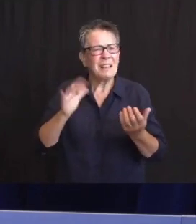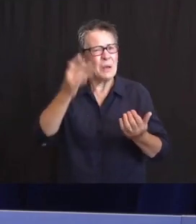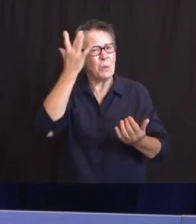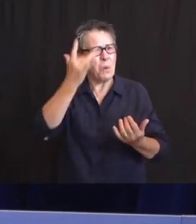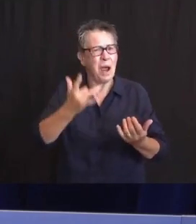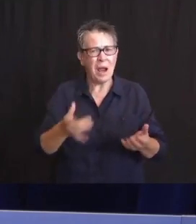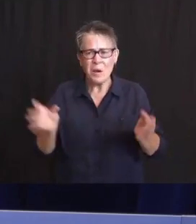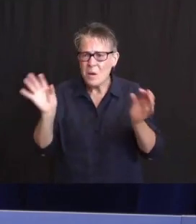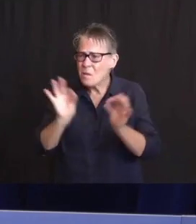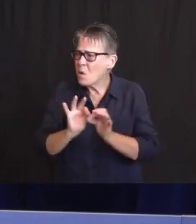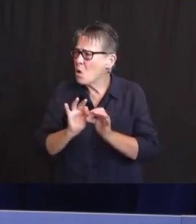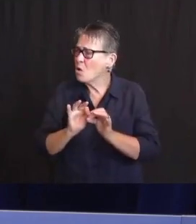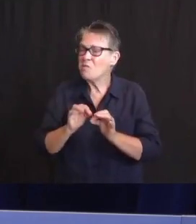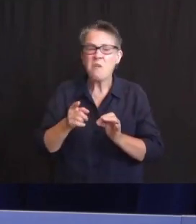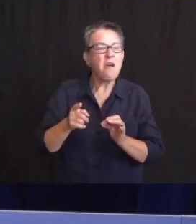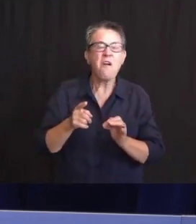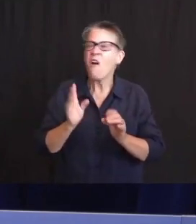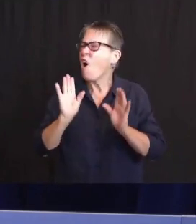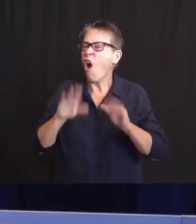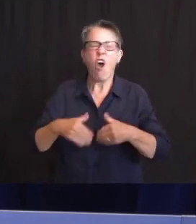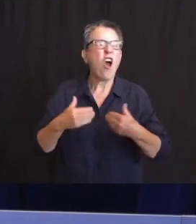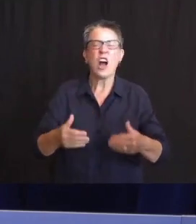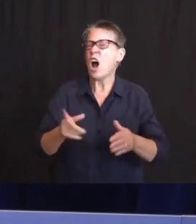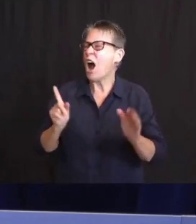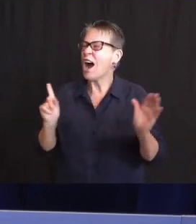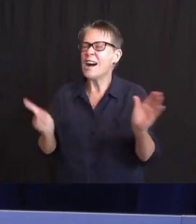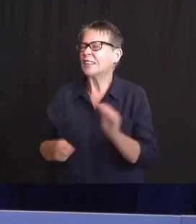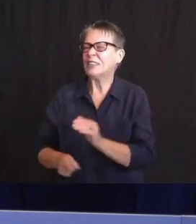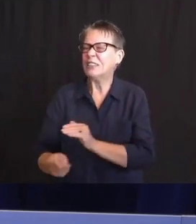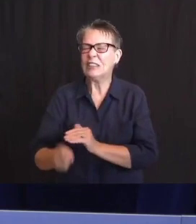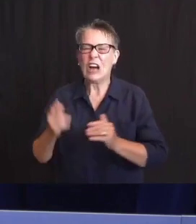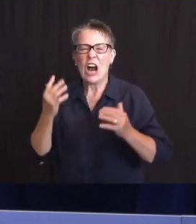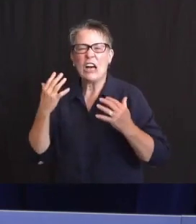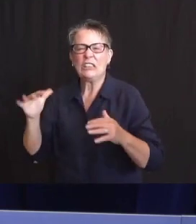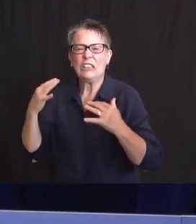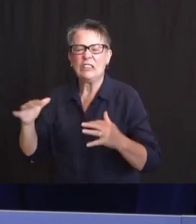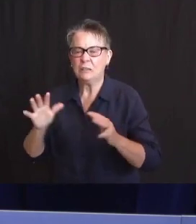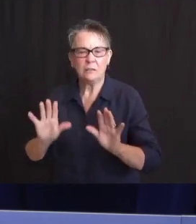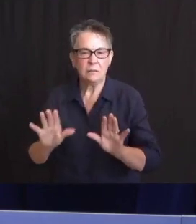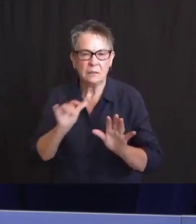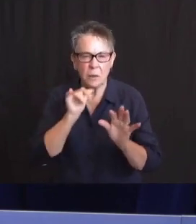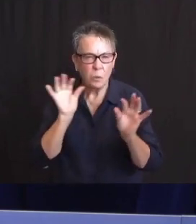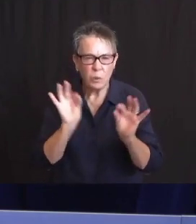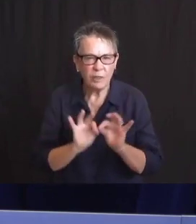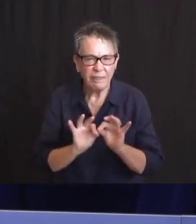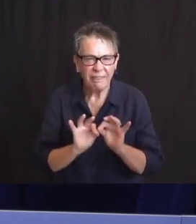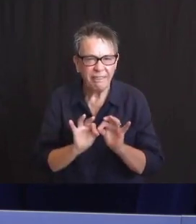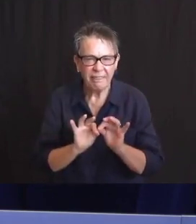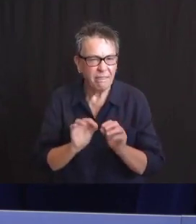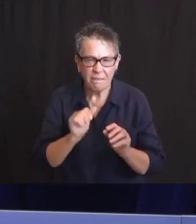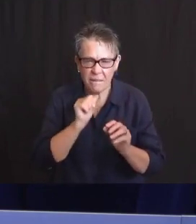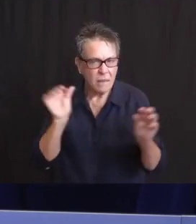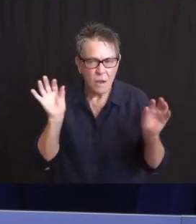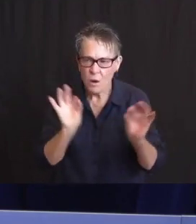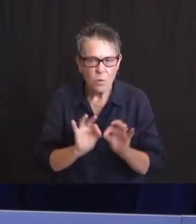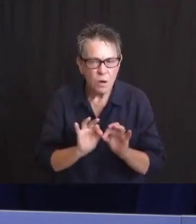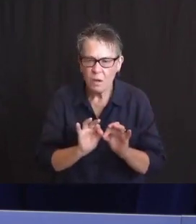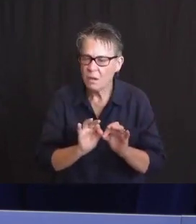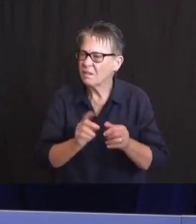precautions, staying a safe distance from others, wearing face coverings, and practicing good hand